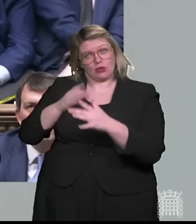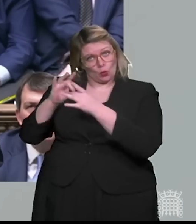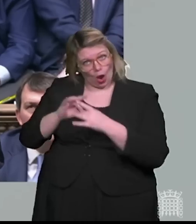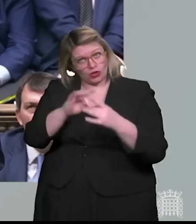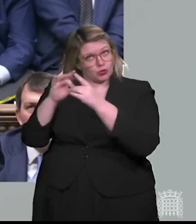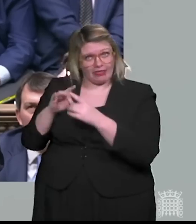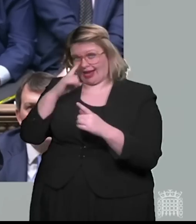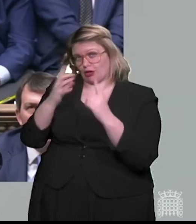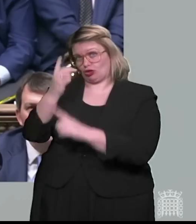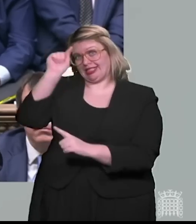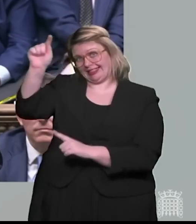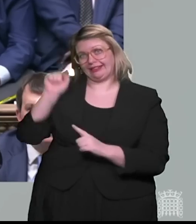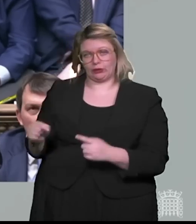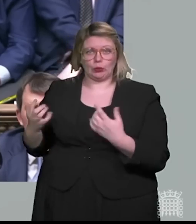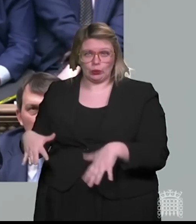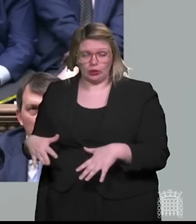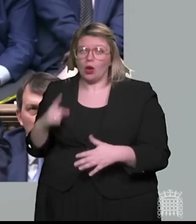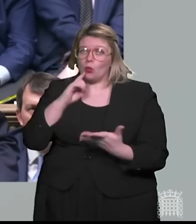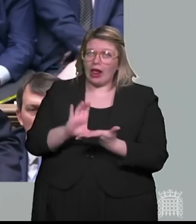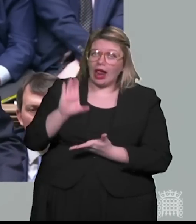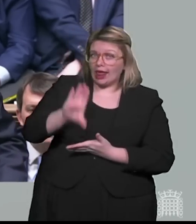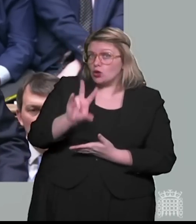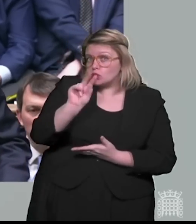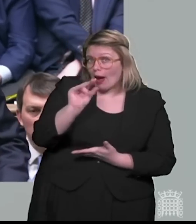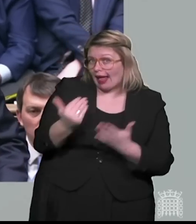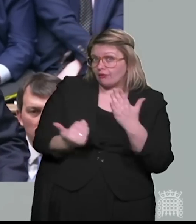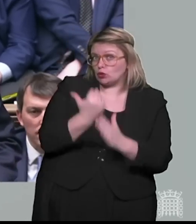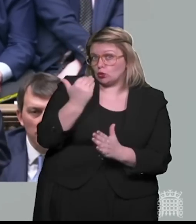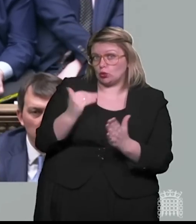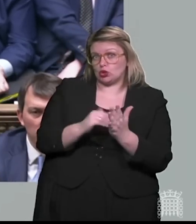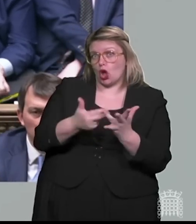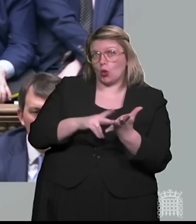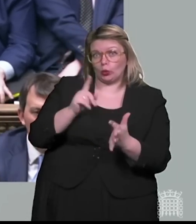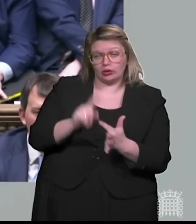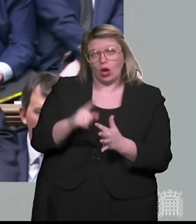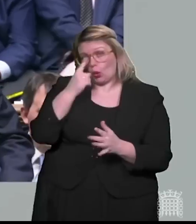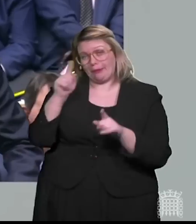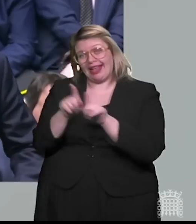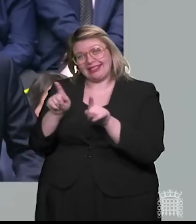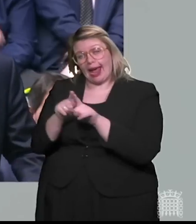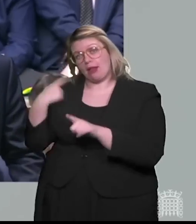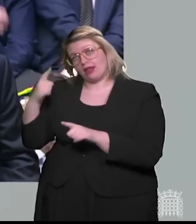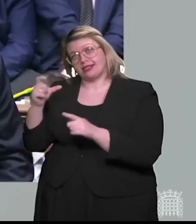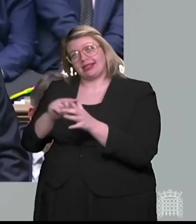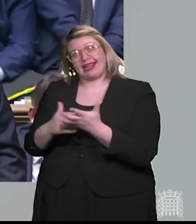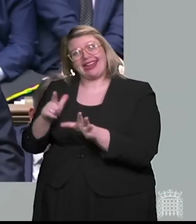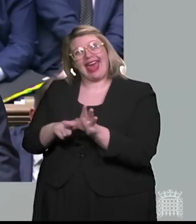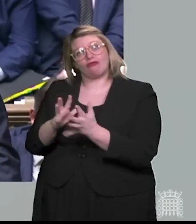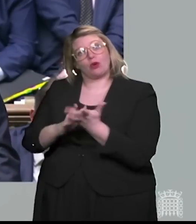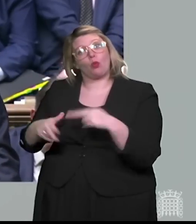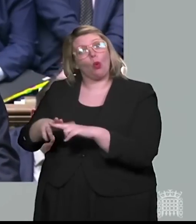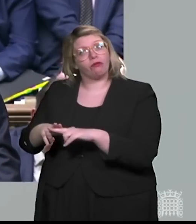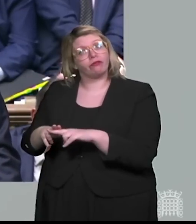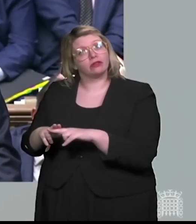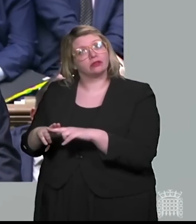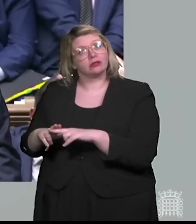that we will deliver 12 new investment zones, 12 potential Canary Wharfs. In